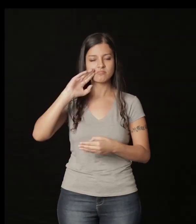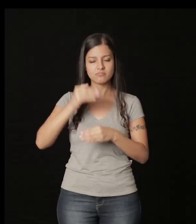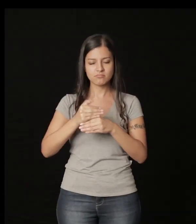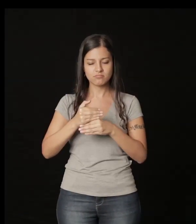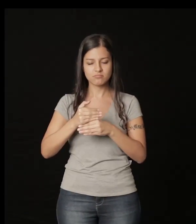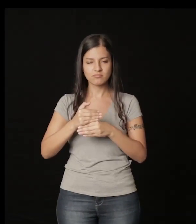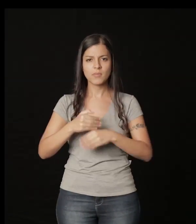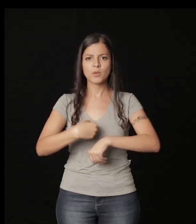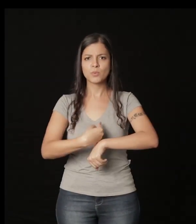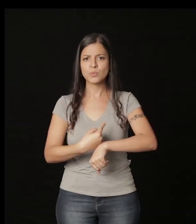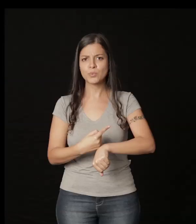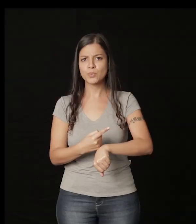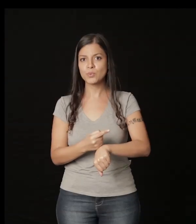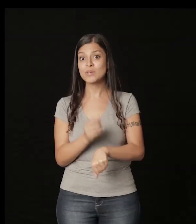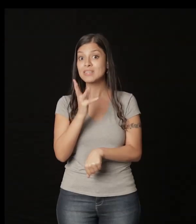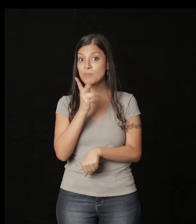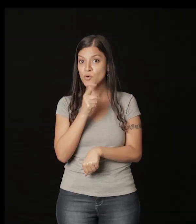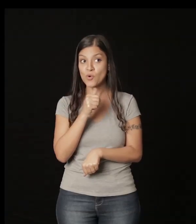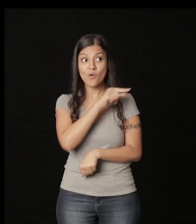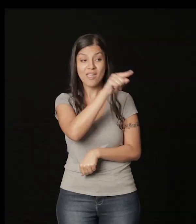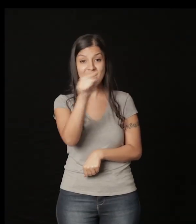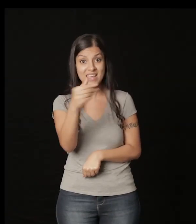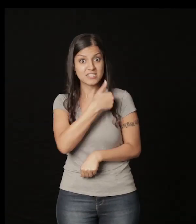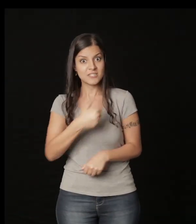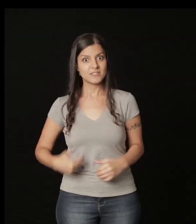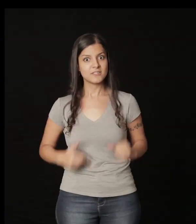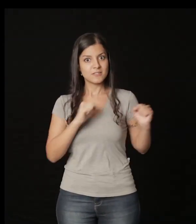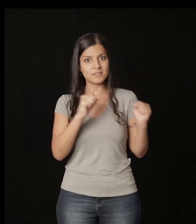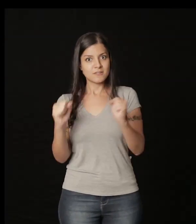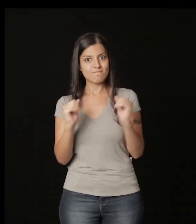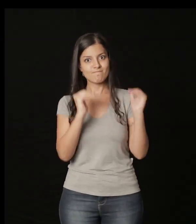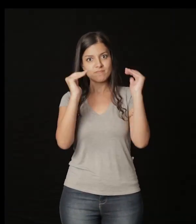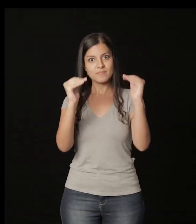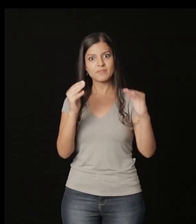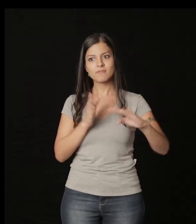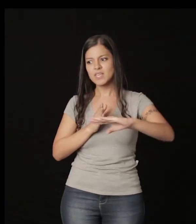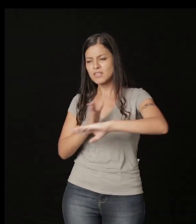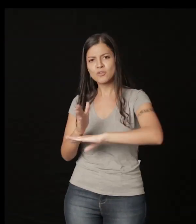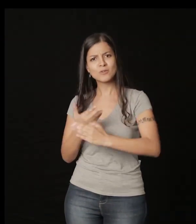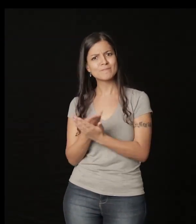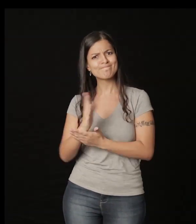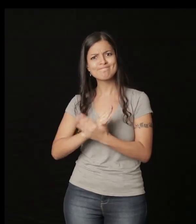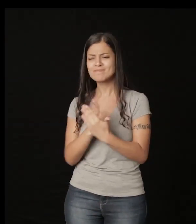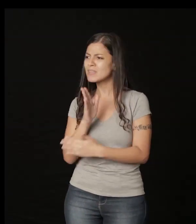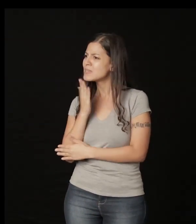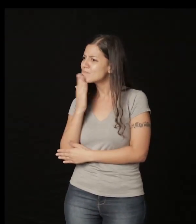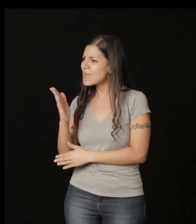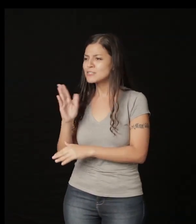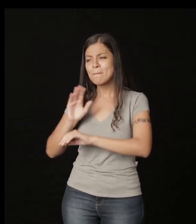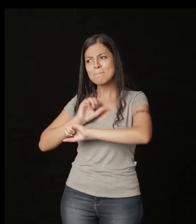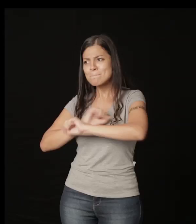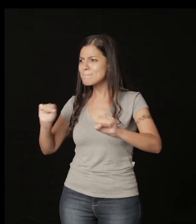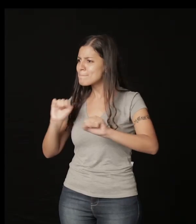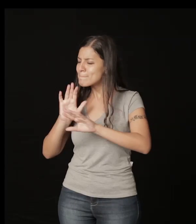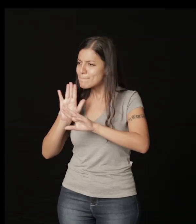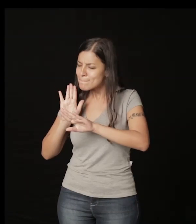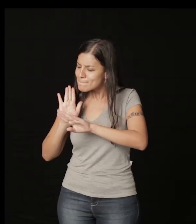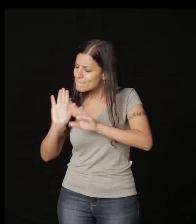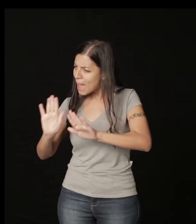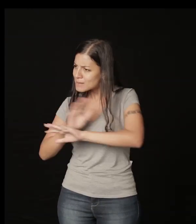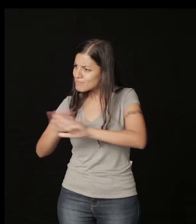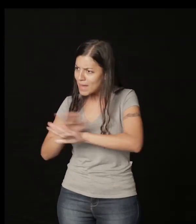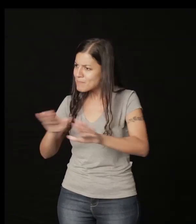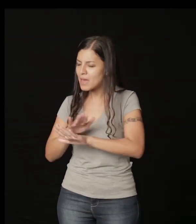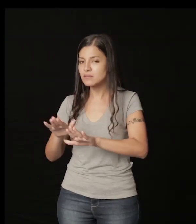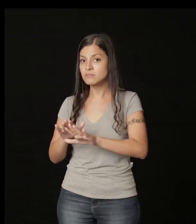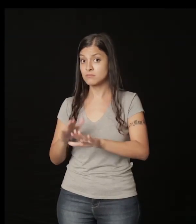a length of time that was so uncomfortable that the authorities came in and told us to stop. Stop making